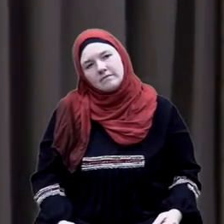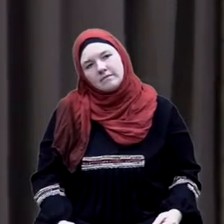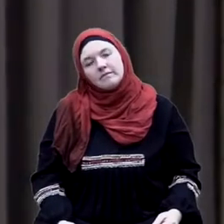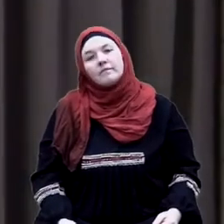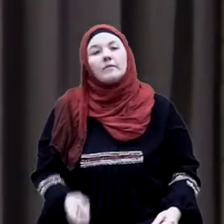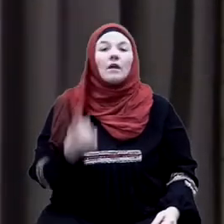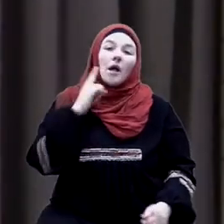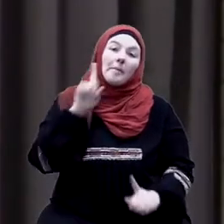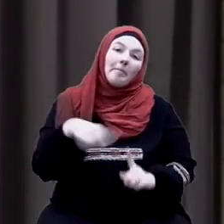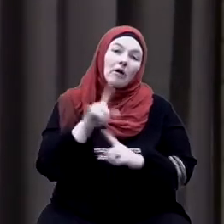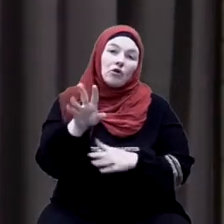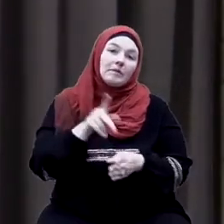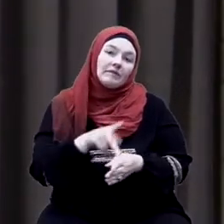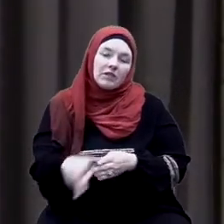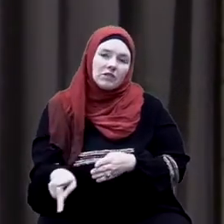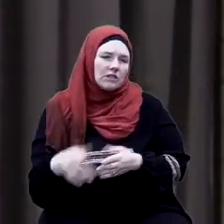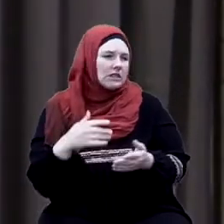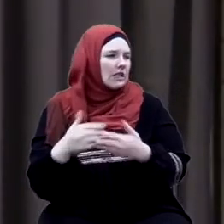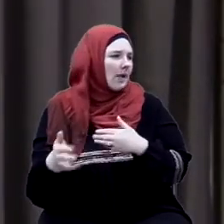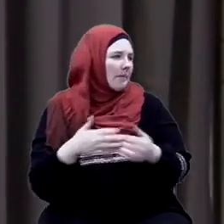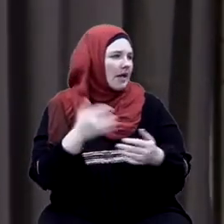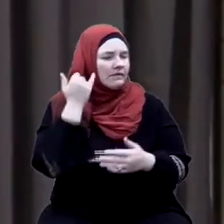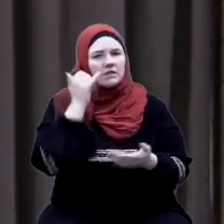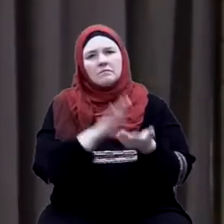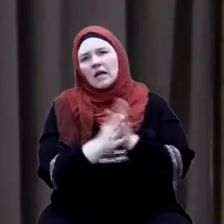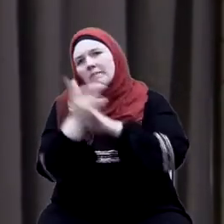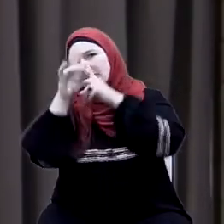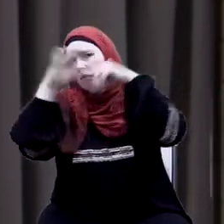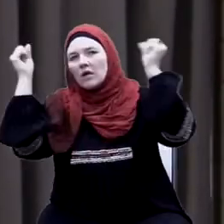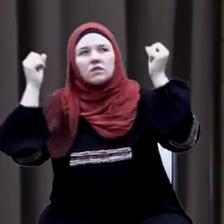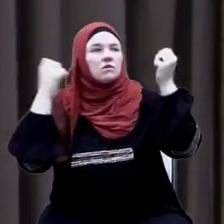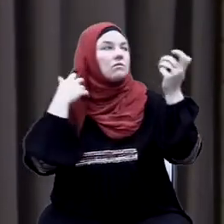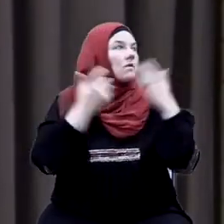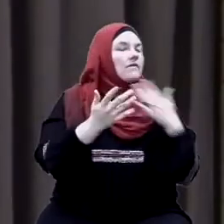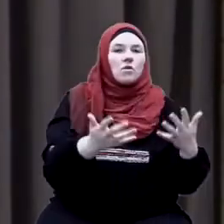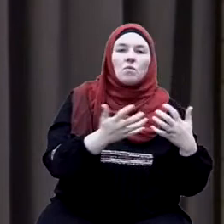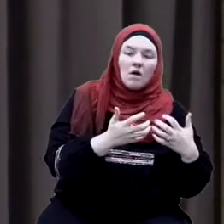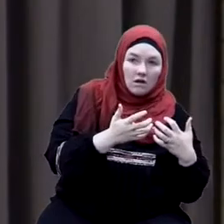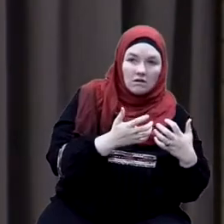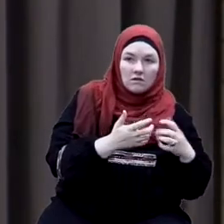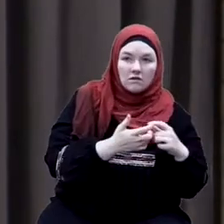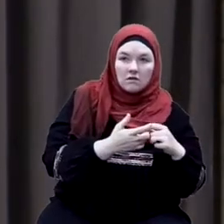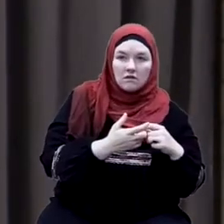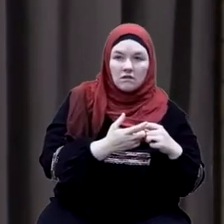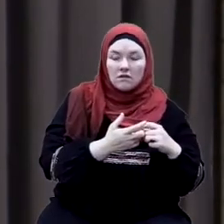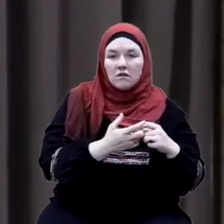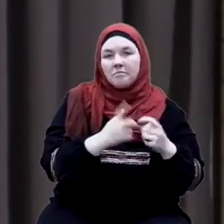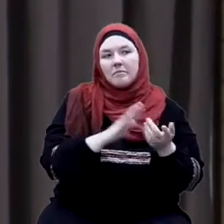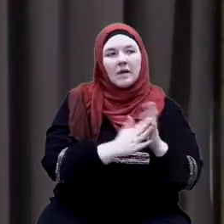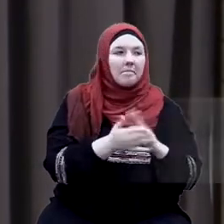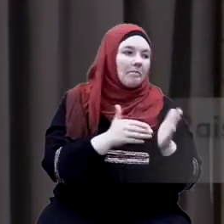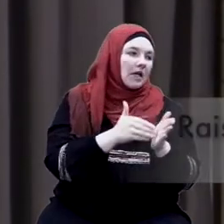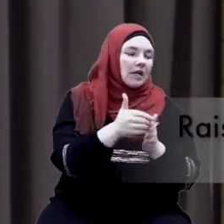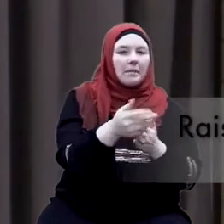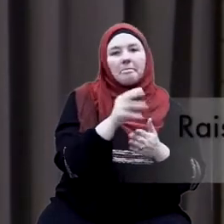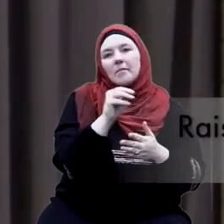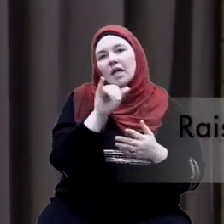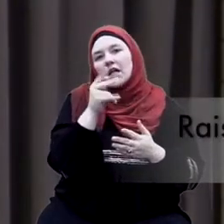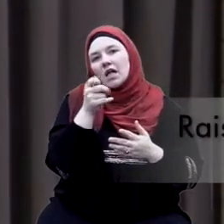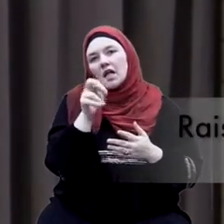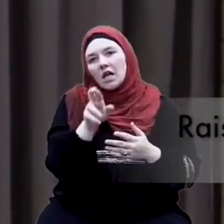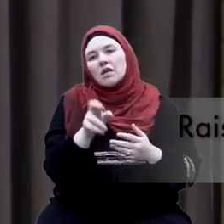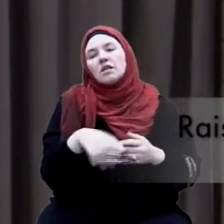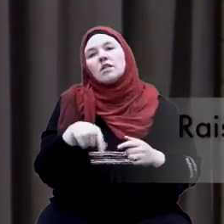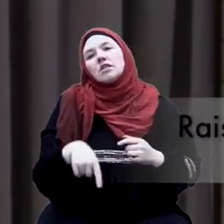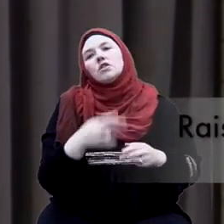your profession, no matter whether you become a president or whatever, whether you become billionaire or millionaire, this